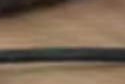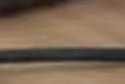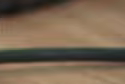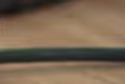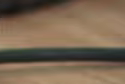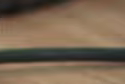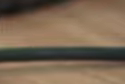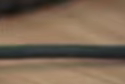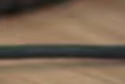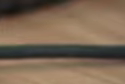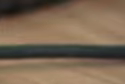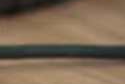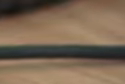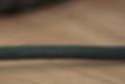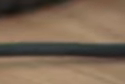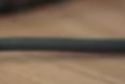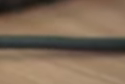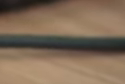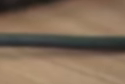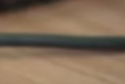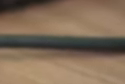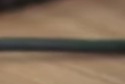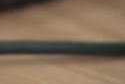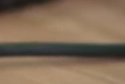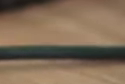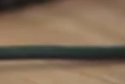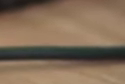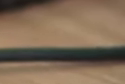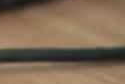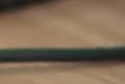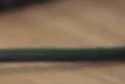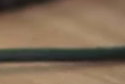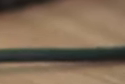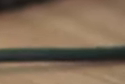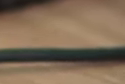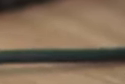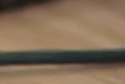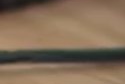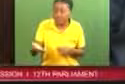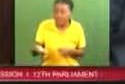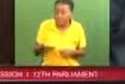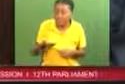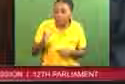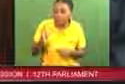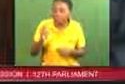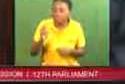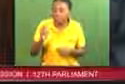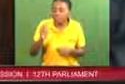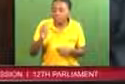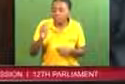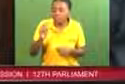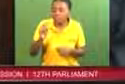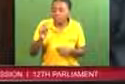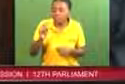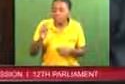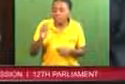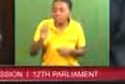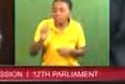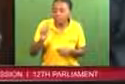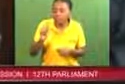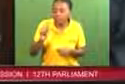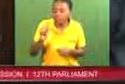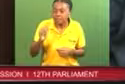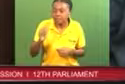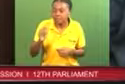the Public Administration Minister indicated to the Senate that the study is now at a crucial stage. They have embarked on the study,